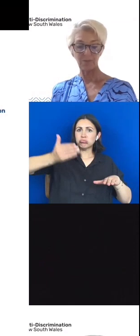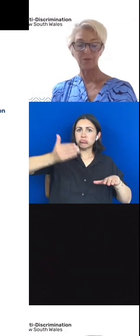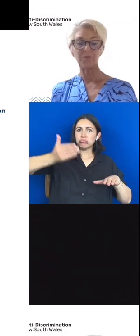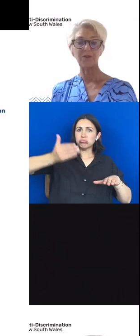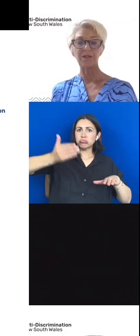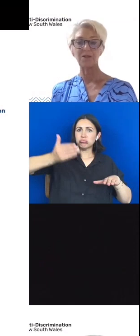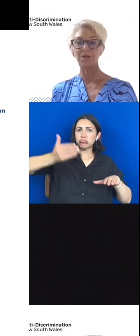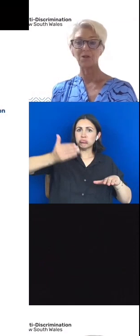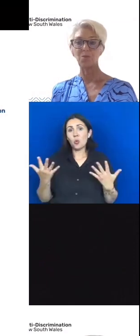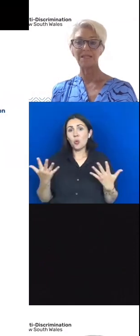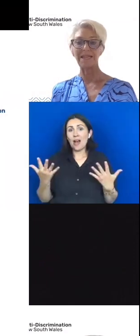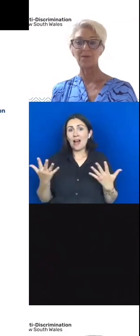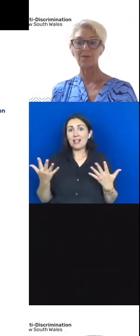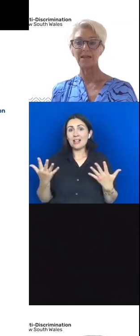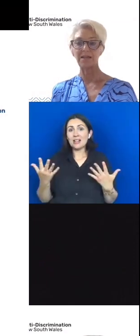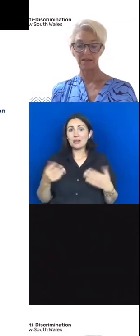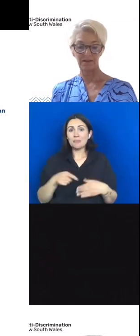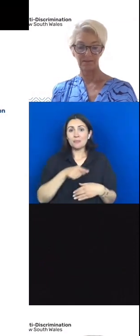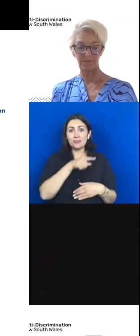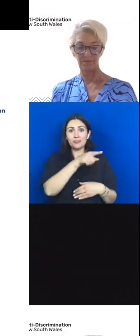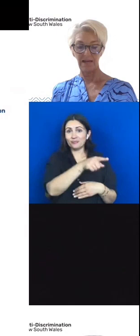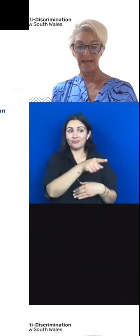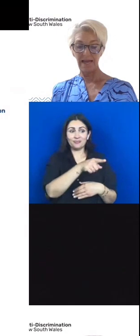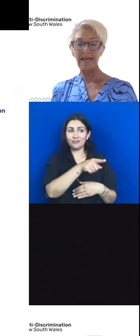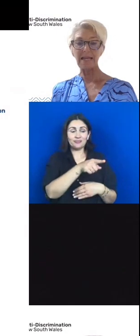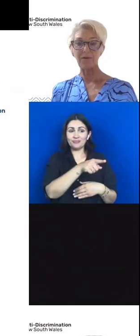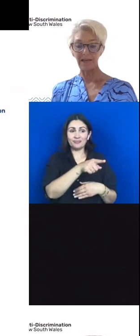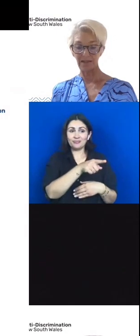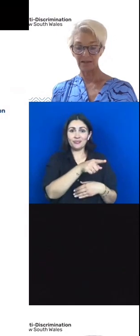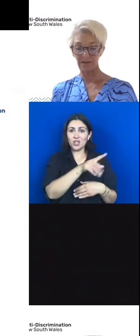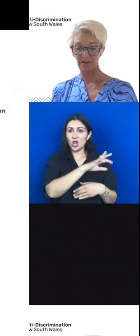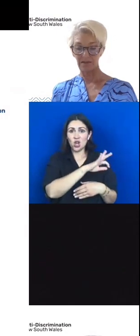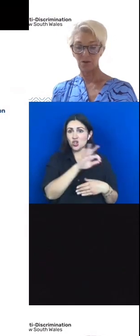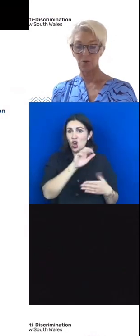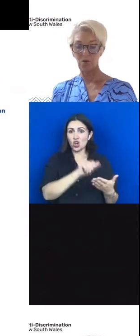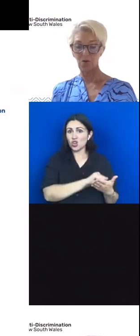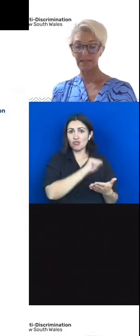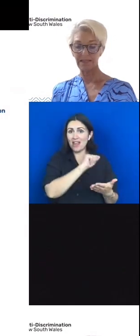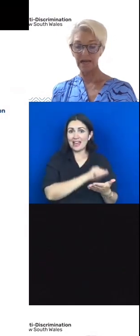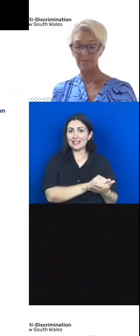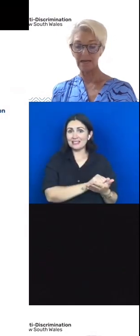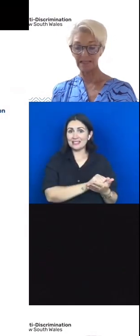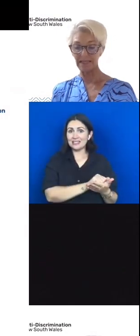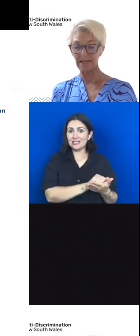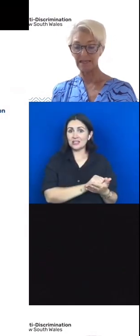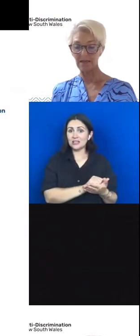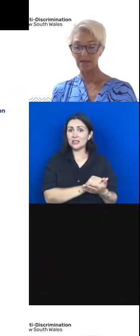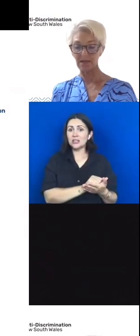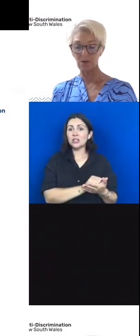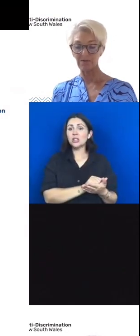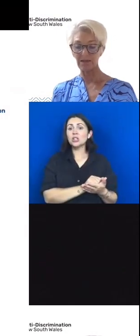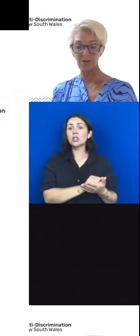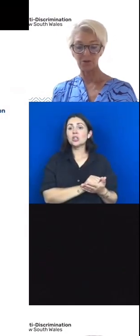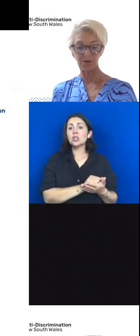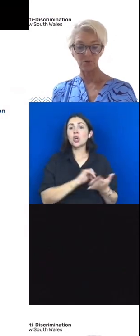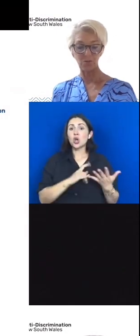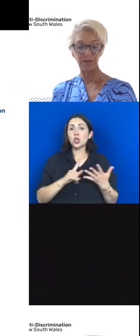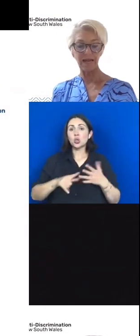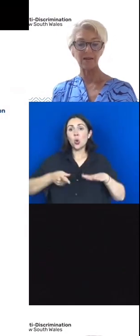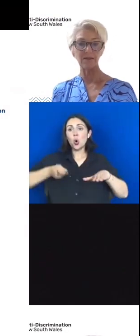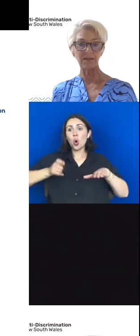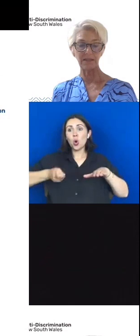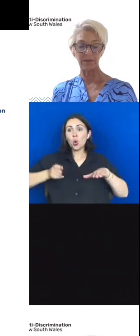put for the student was incorrect. In effect, the court must ask whether a